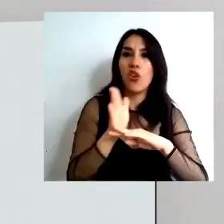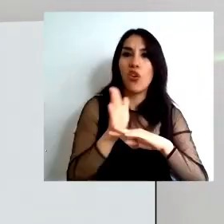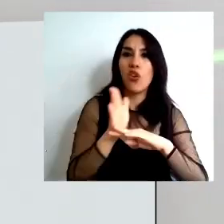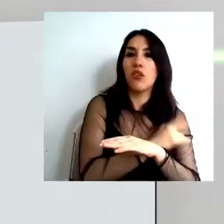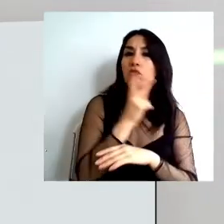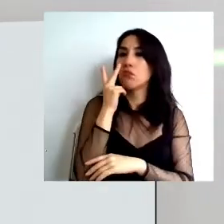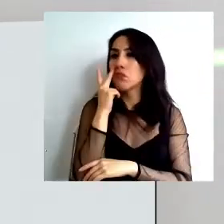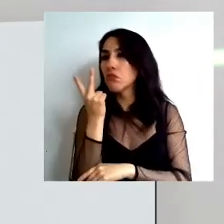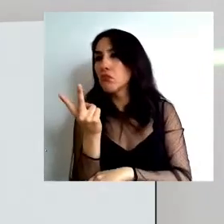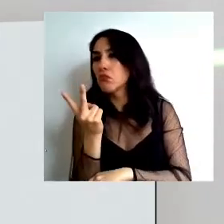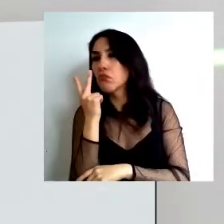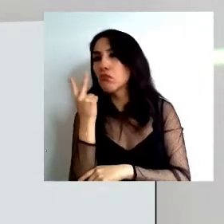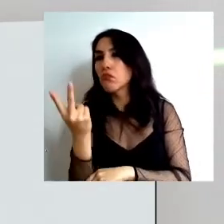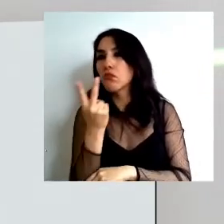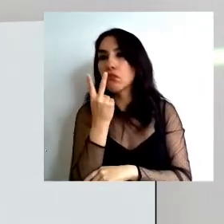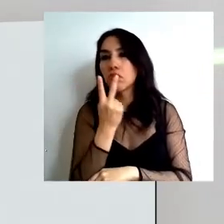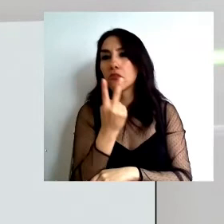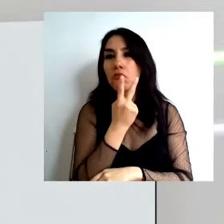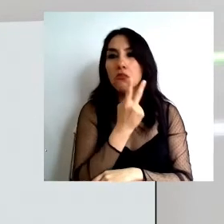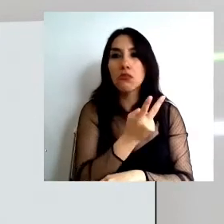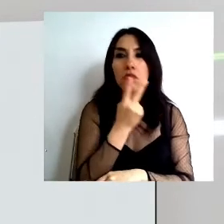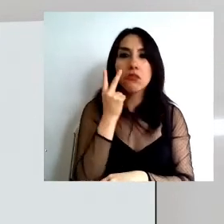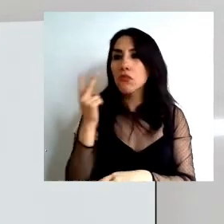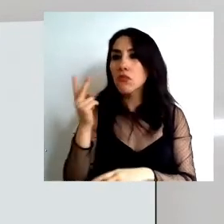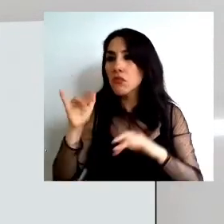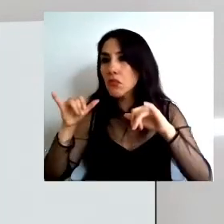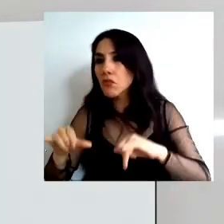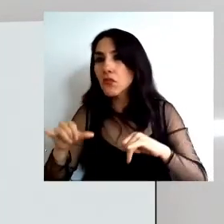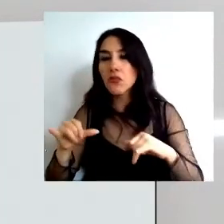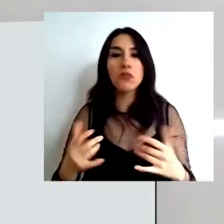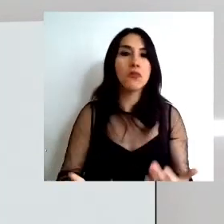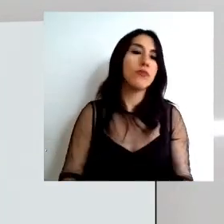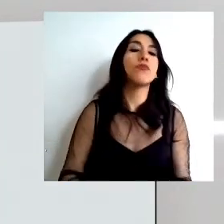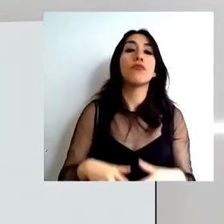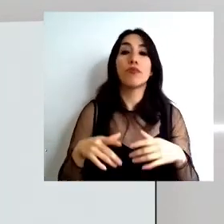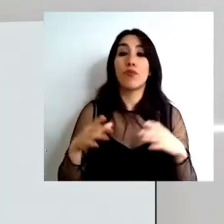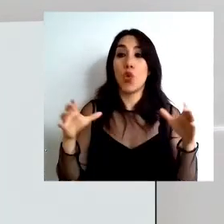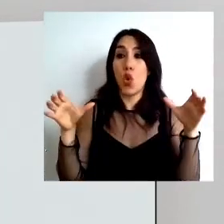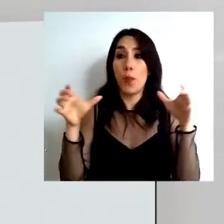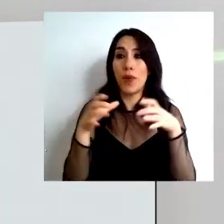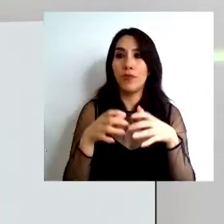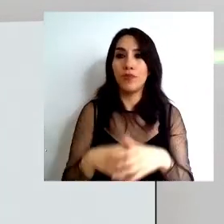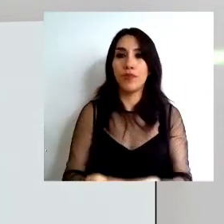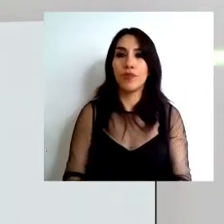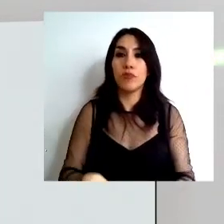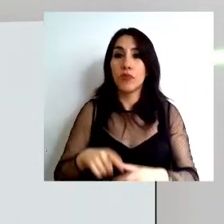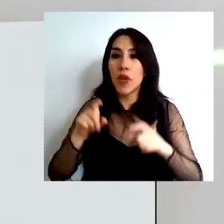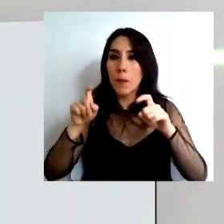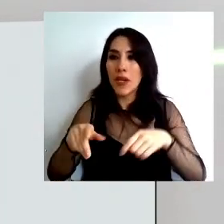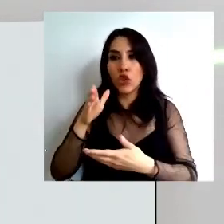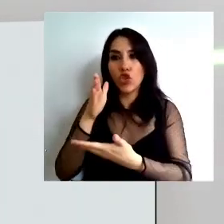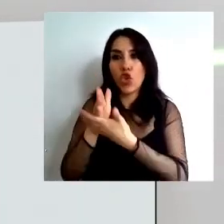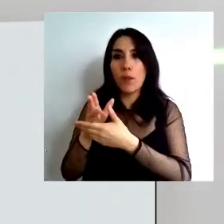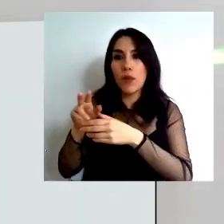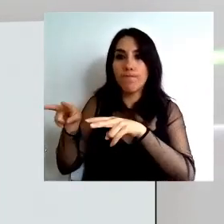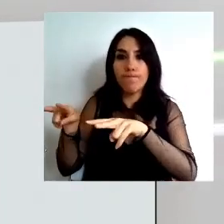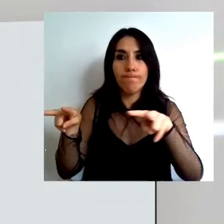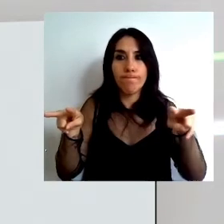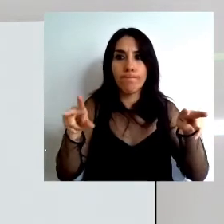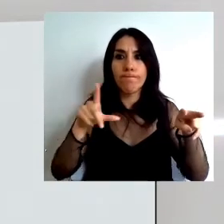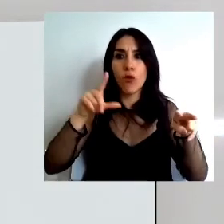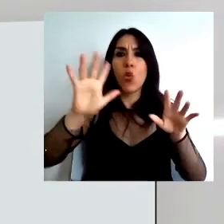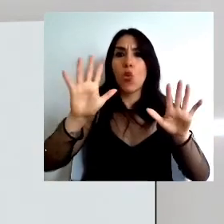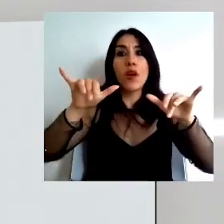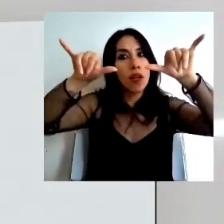90. Yeah, that's very interesting. And perhaps this touches to the question of Carlos early